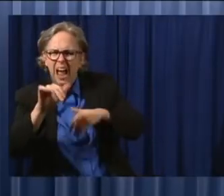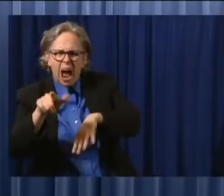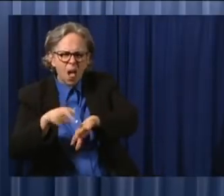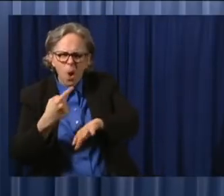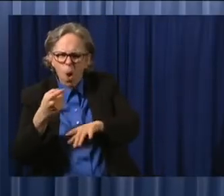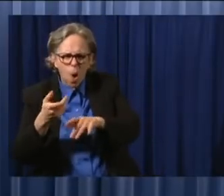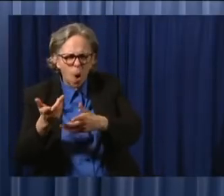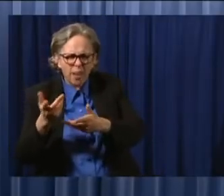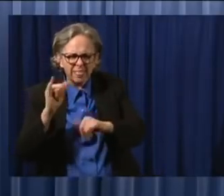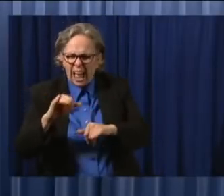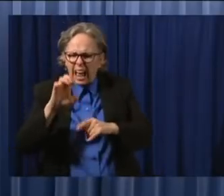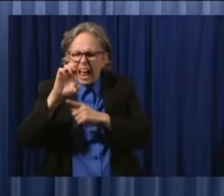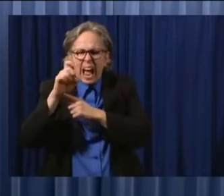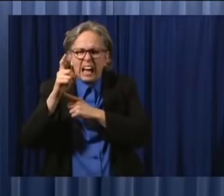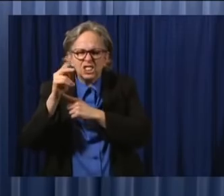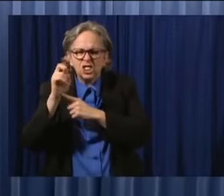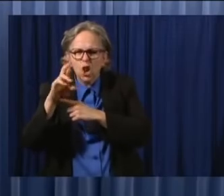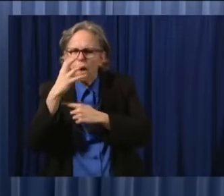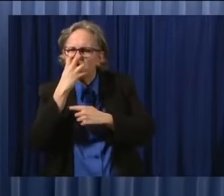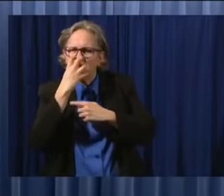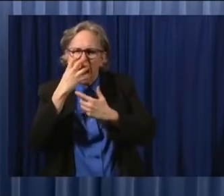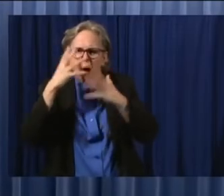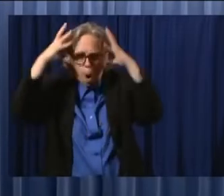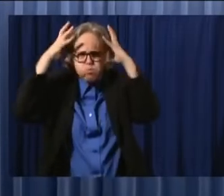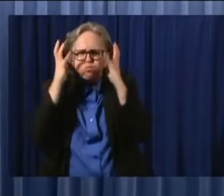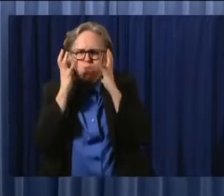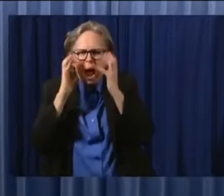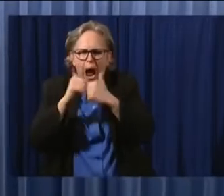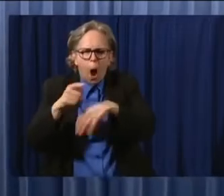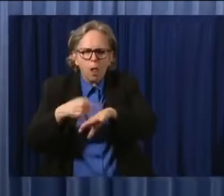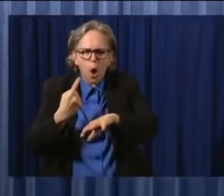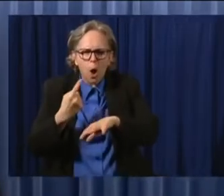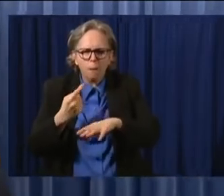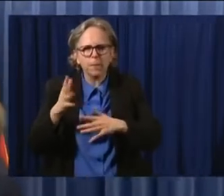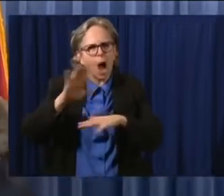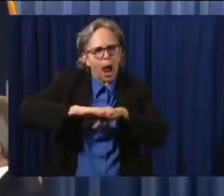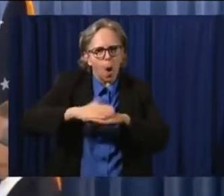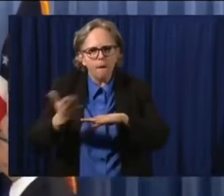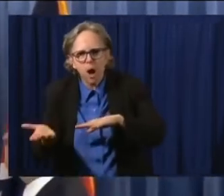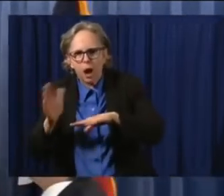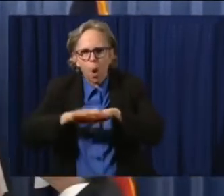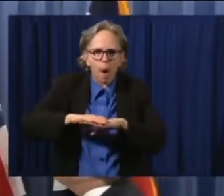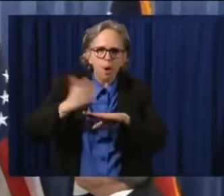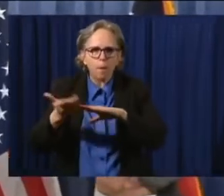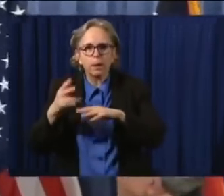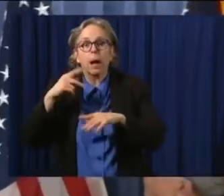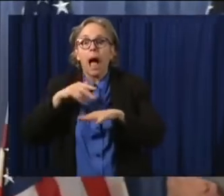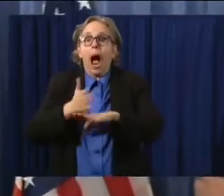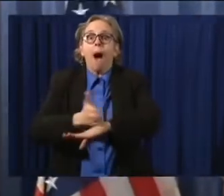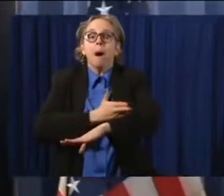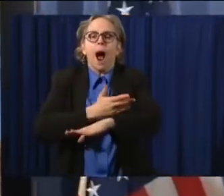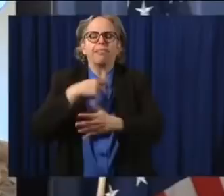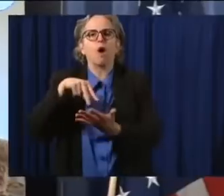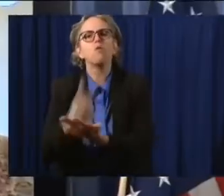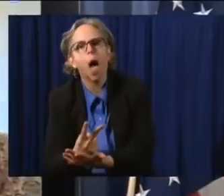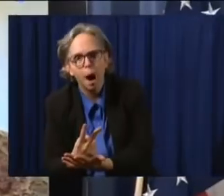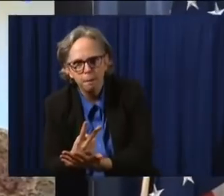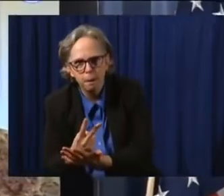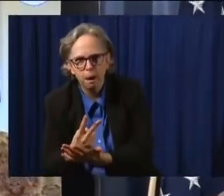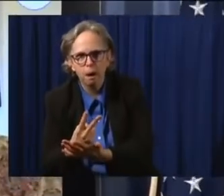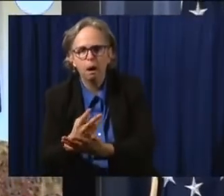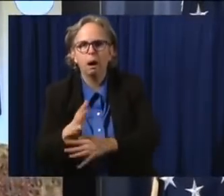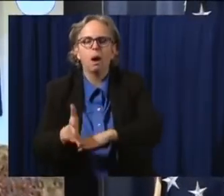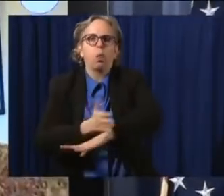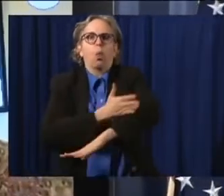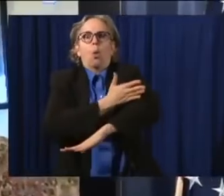and on because I relapsed and went into another cytokine storm several days after the first one. So